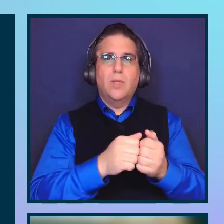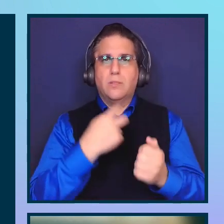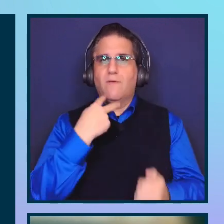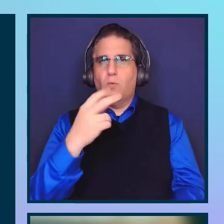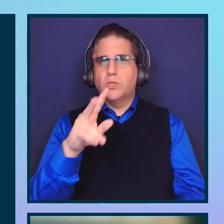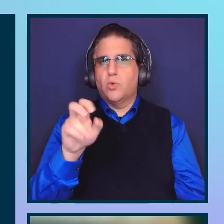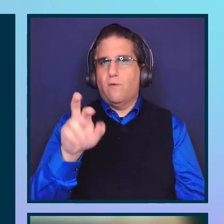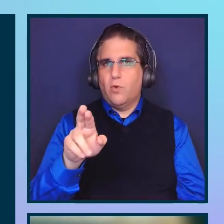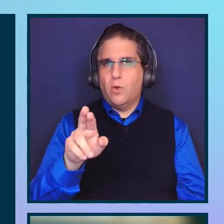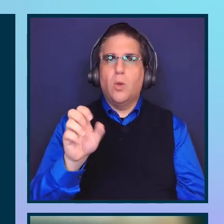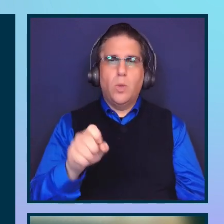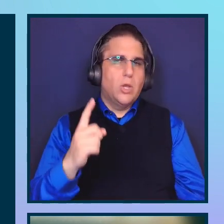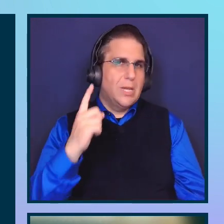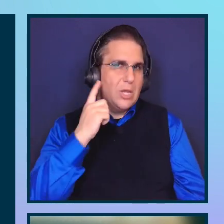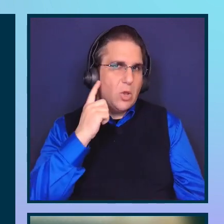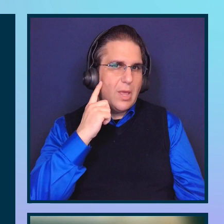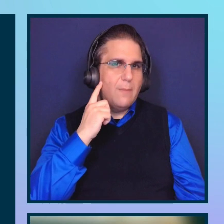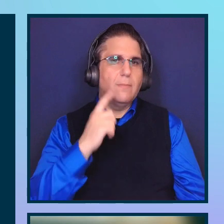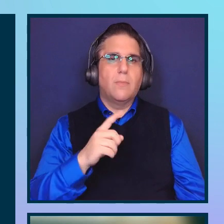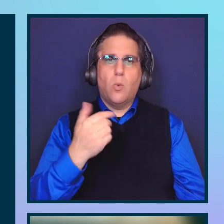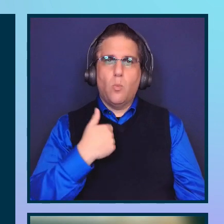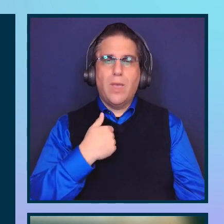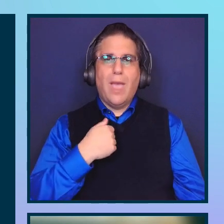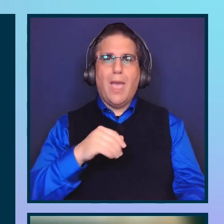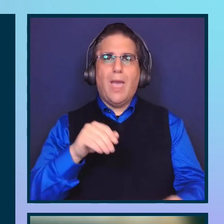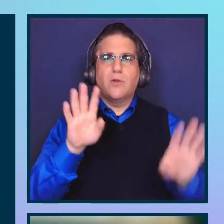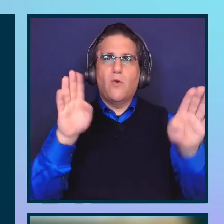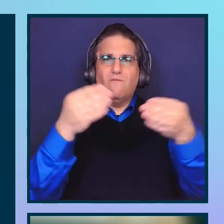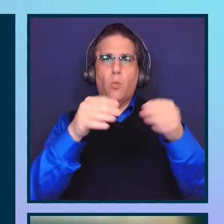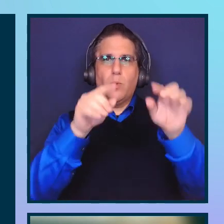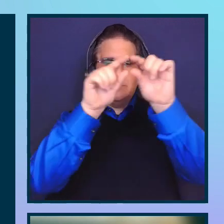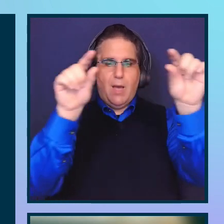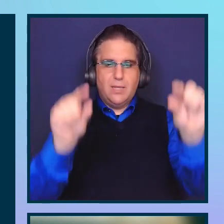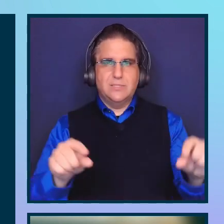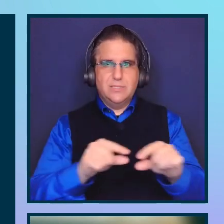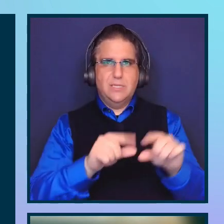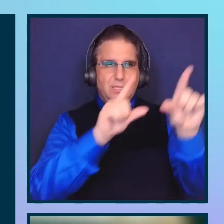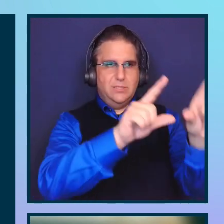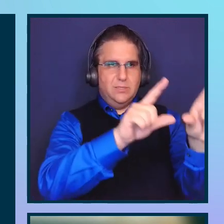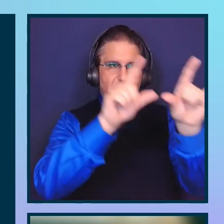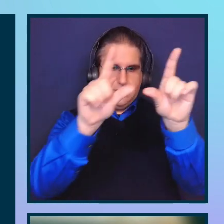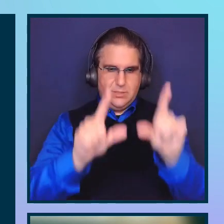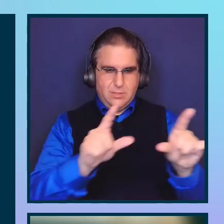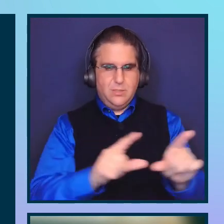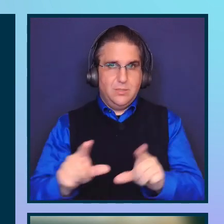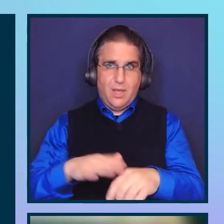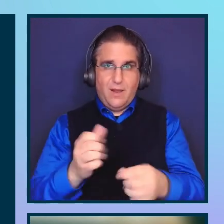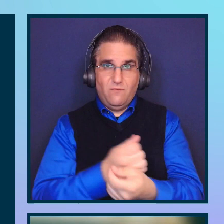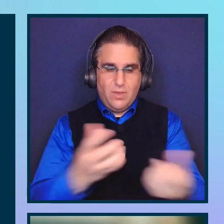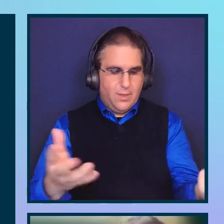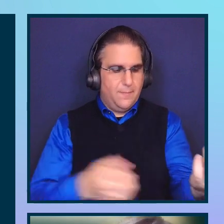could hear them. There were focus boxes around everything. We had the controls on the main screen